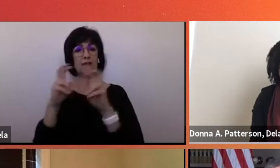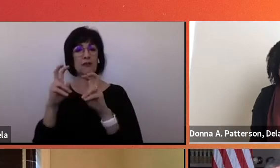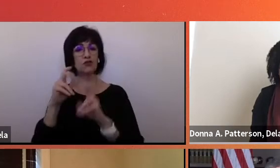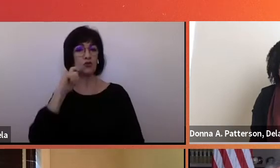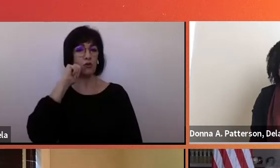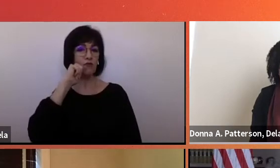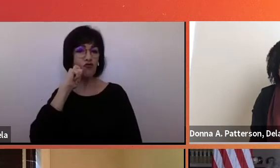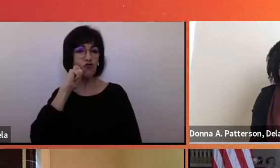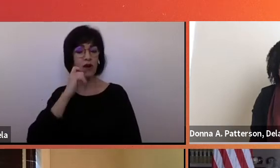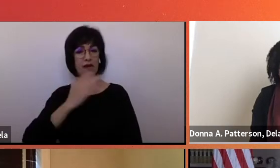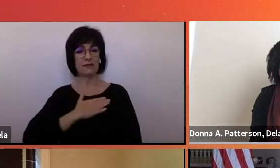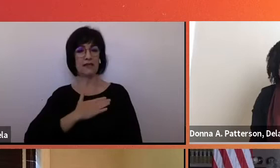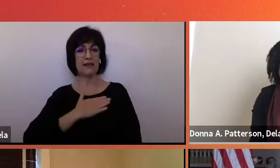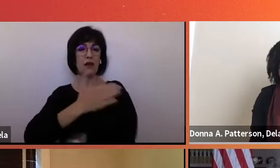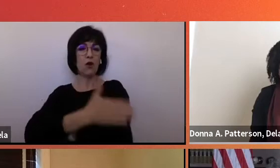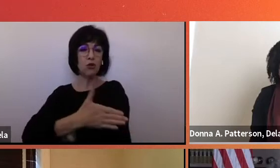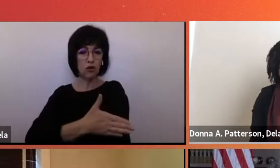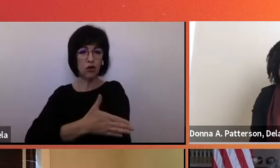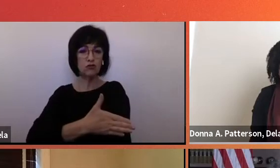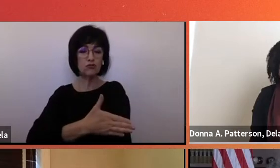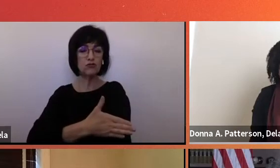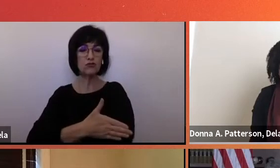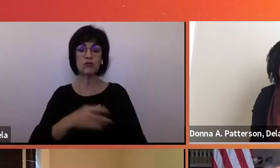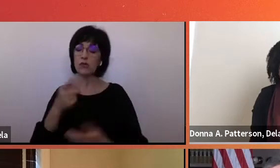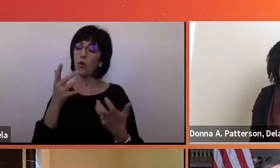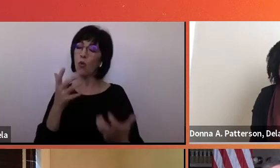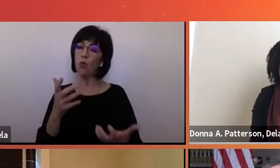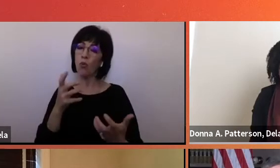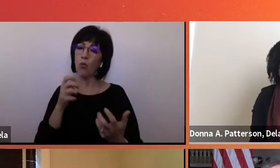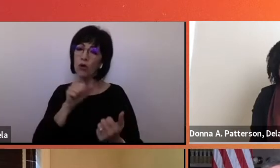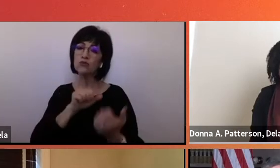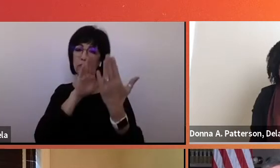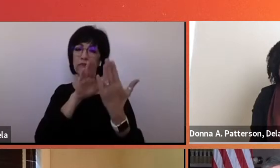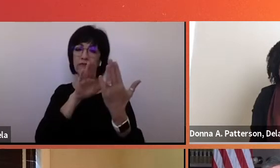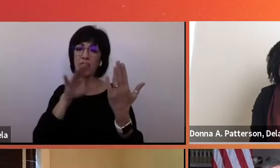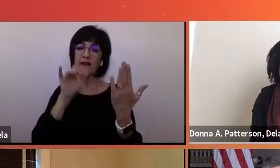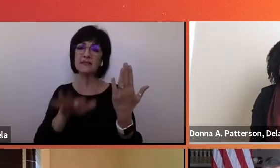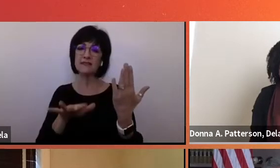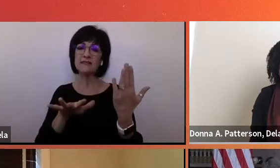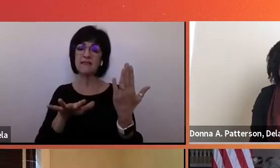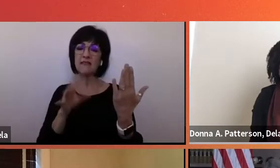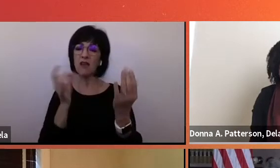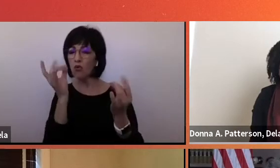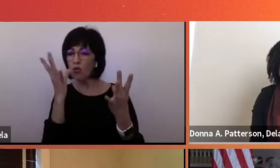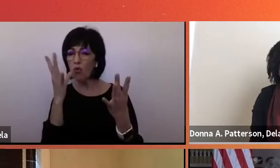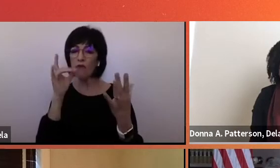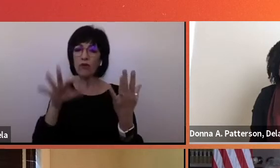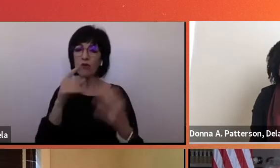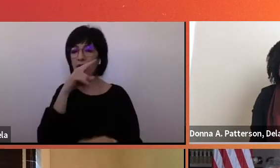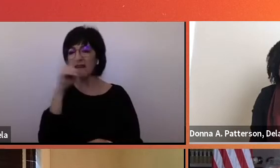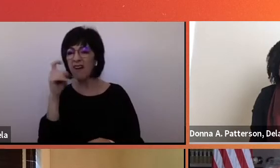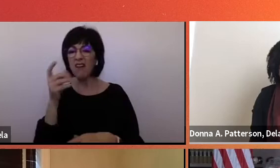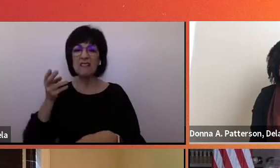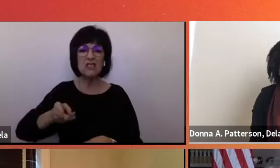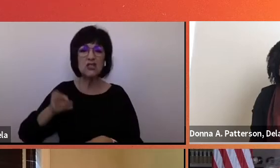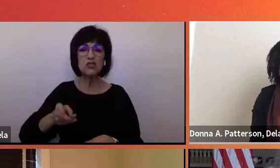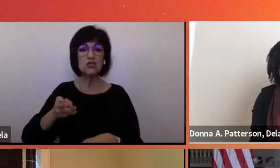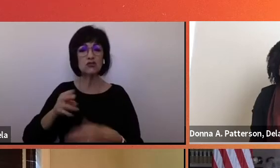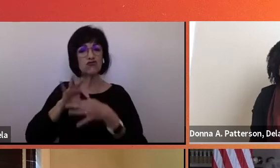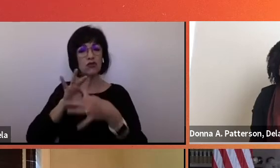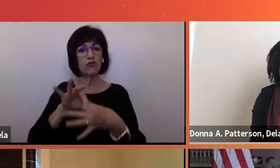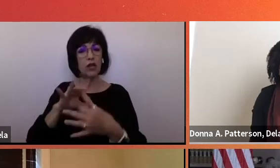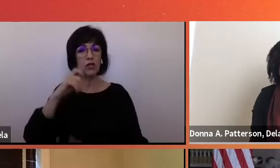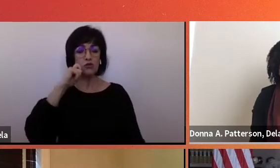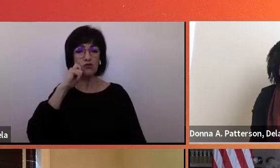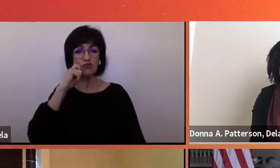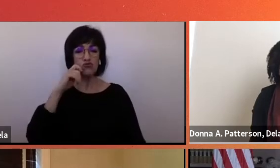and acknowledge the ugly history around race, we can't begin to understand the anger and frustration that we've seen. So thank you all